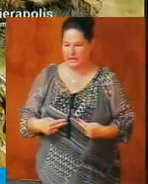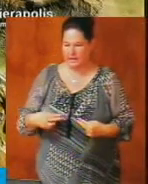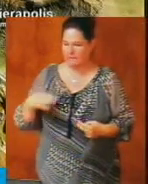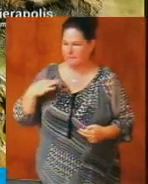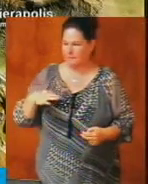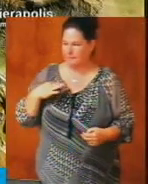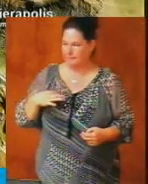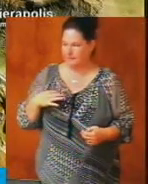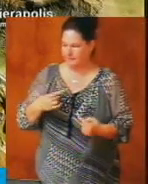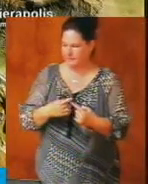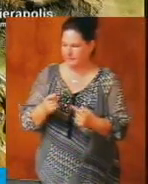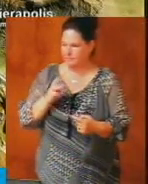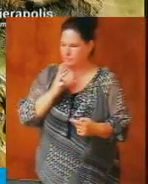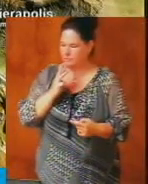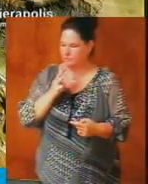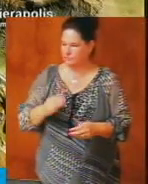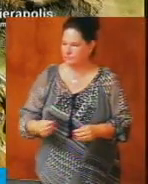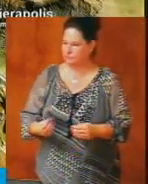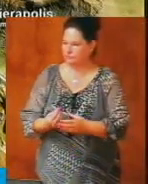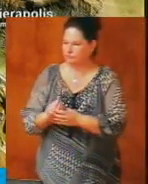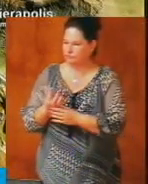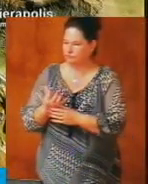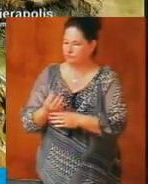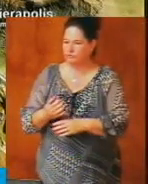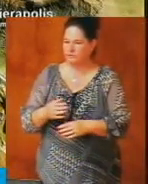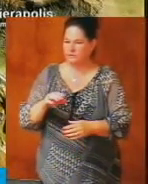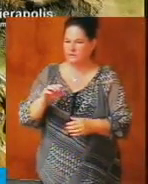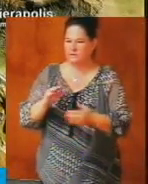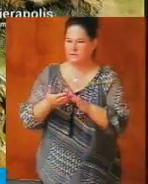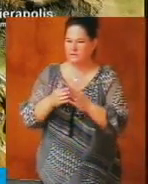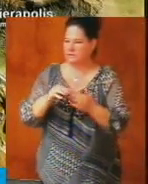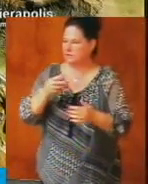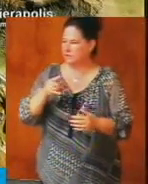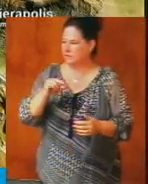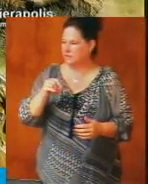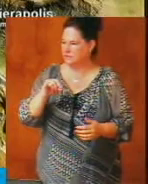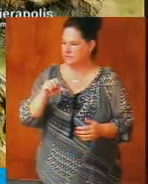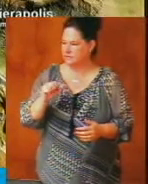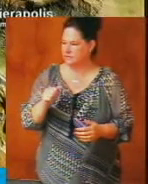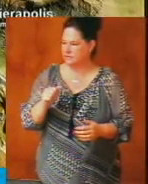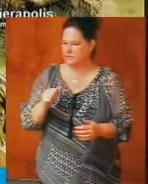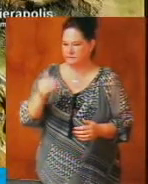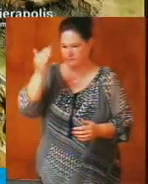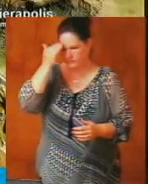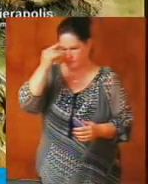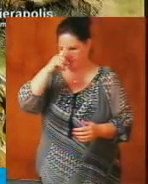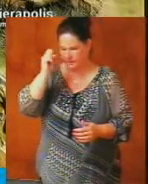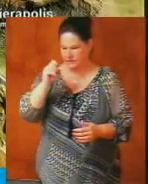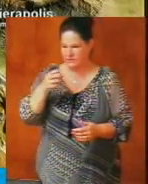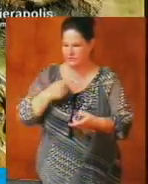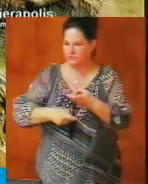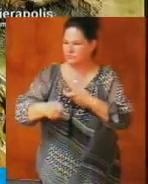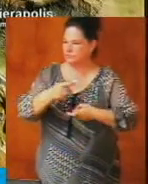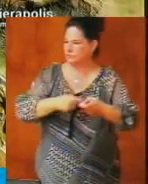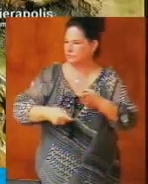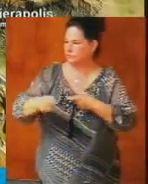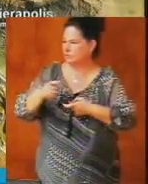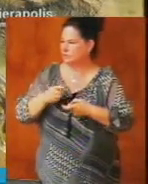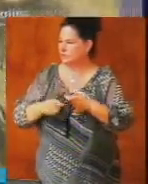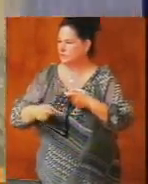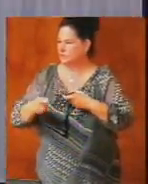springs. The city of Laodicea was known for its commercial trade and